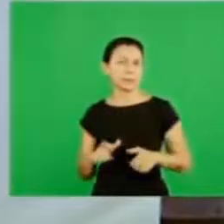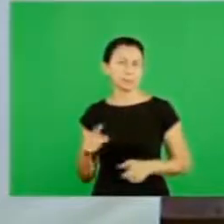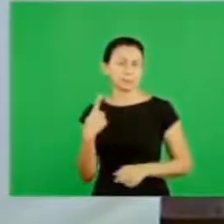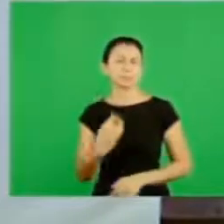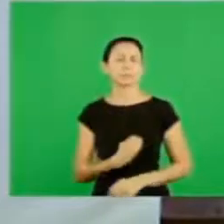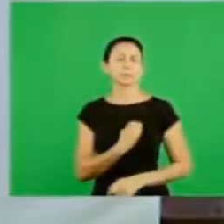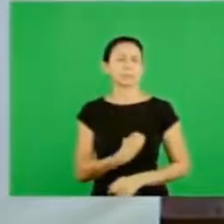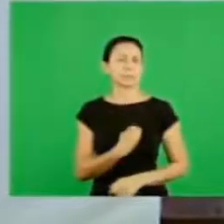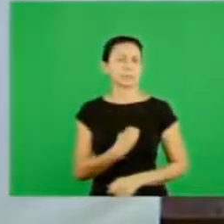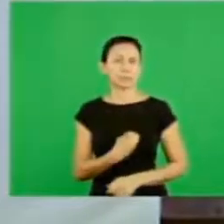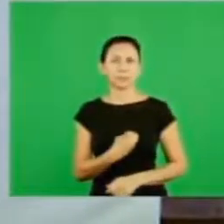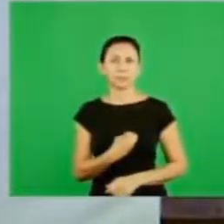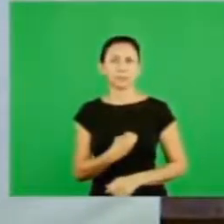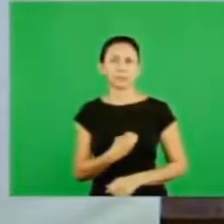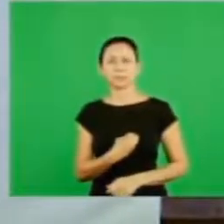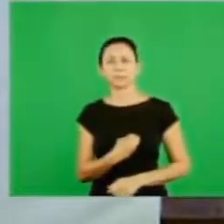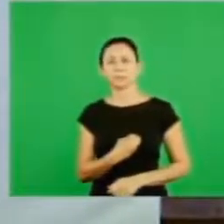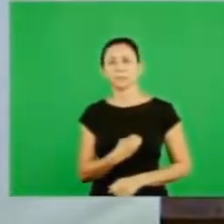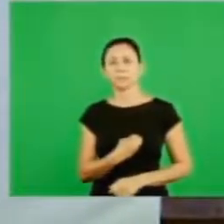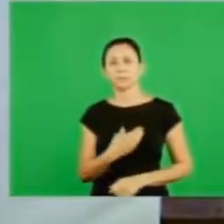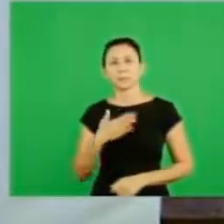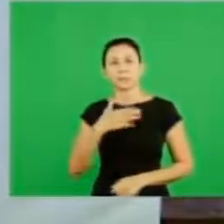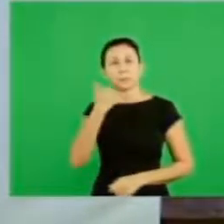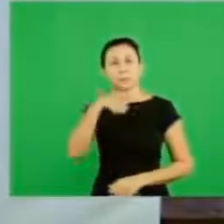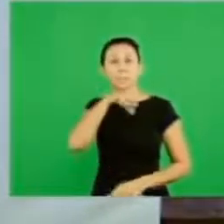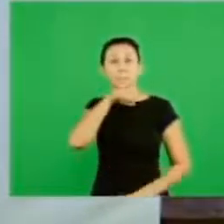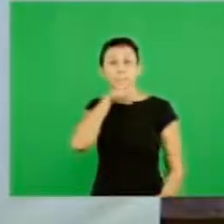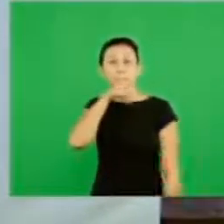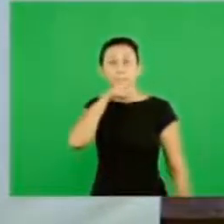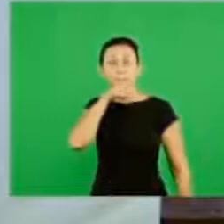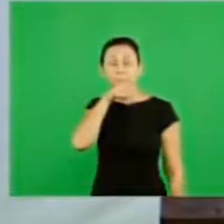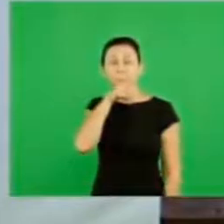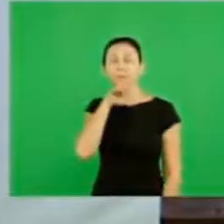that we knew, of all the places. We live this.